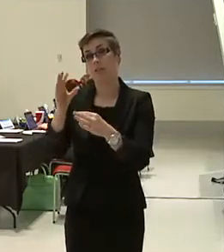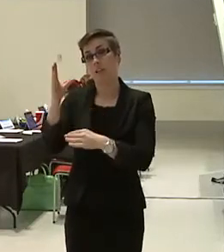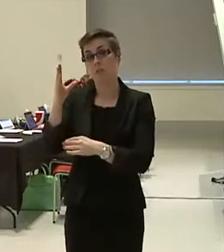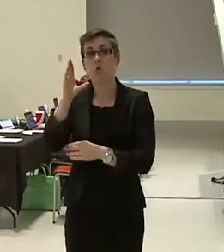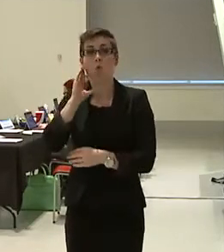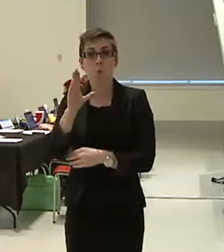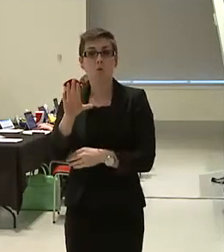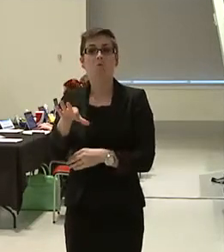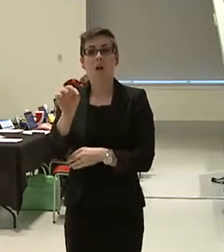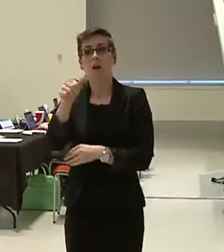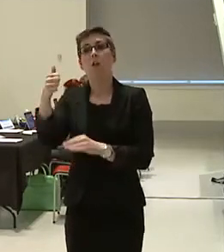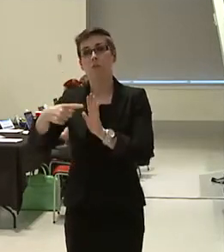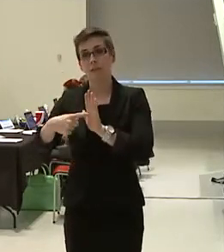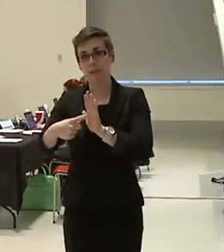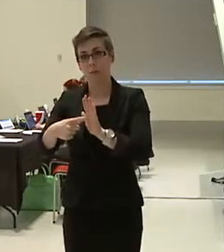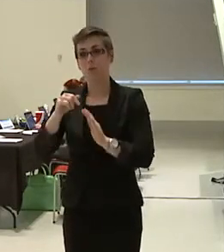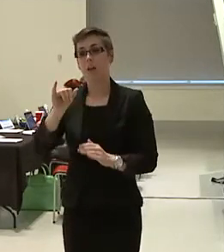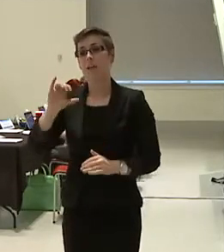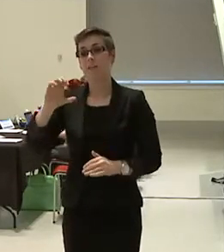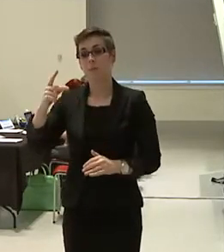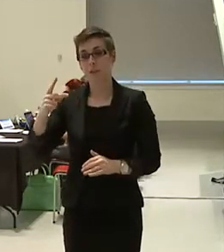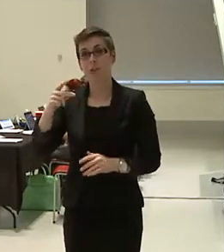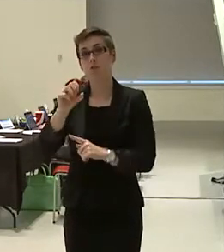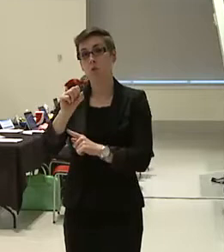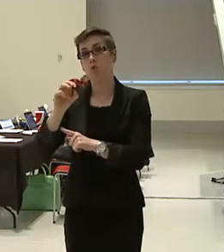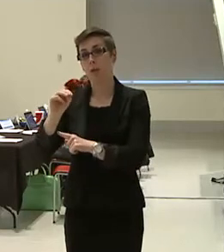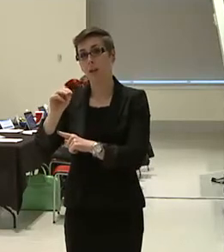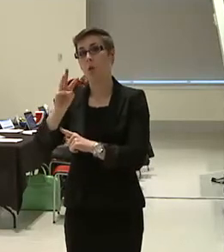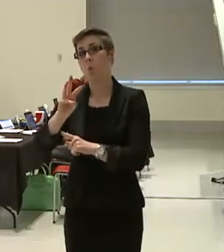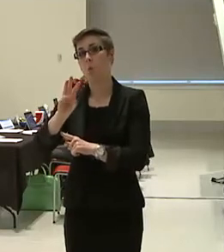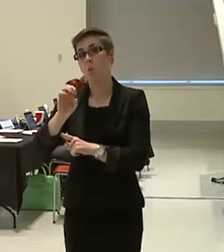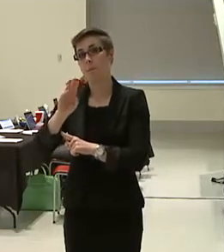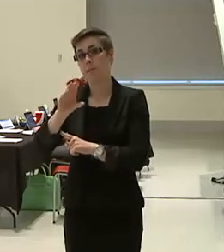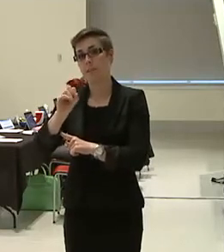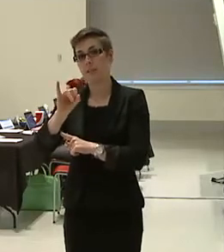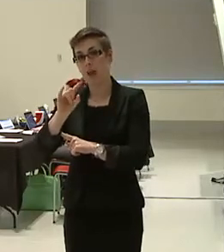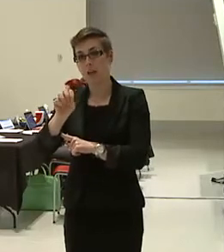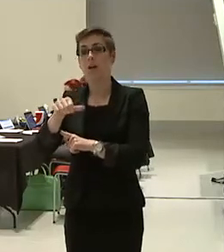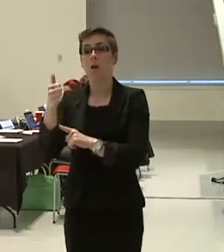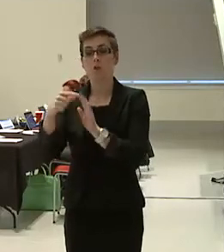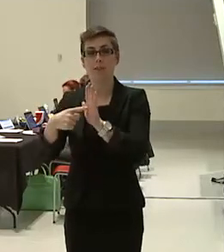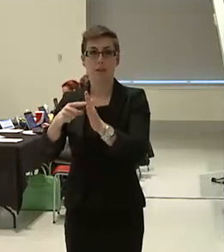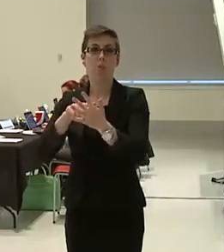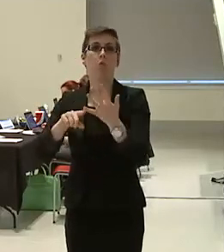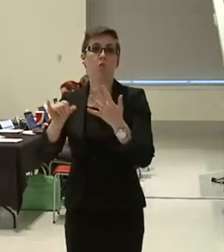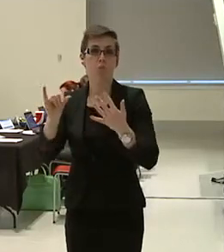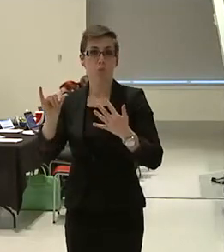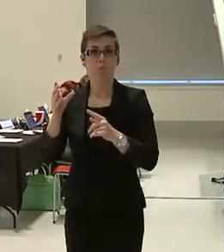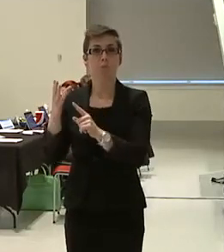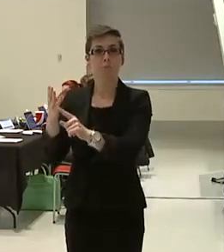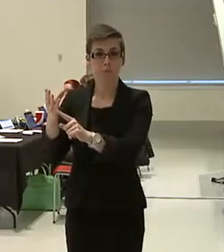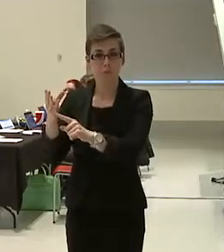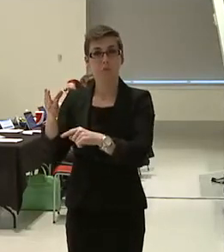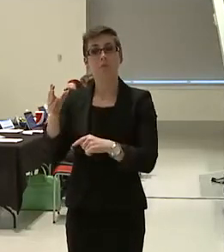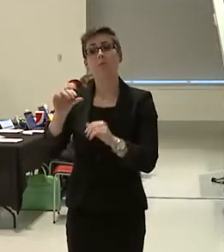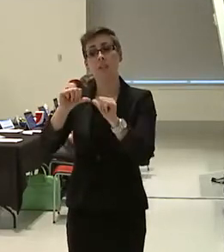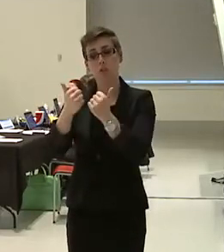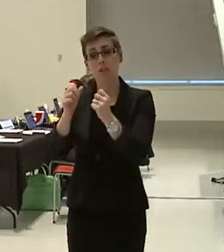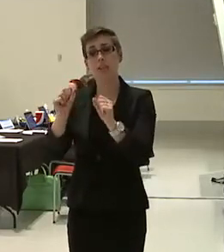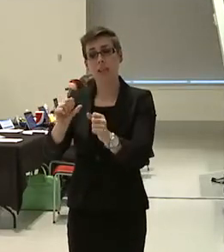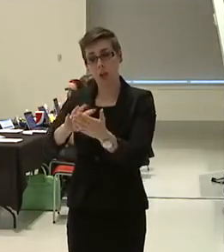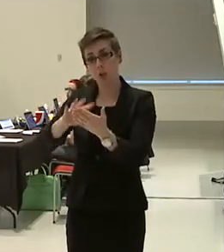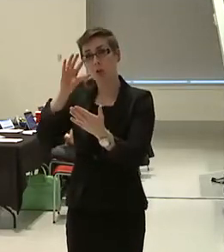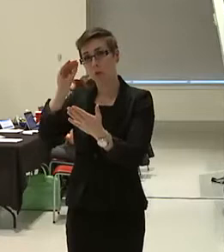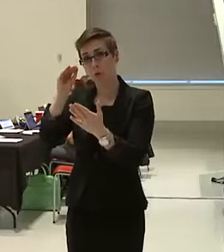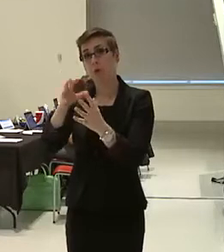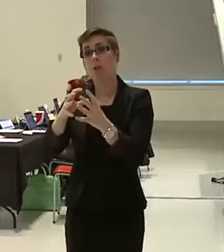examples, and on the IACP Center for Social Media websites, there are countless others. Agencies can and do learn so much from each other to help them to